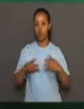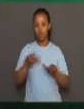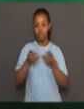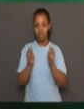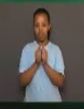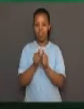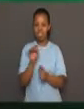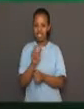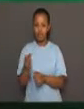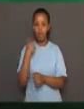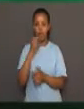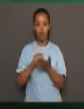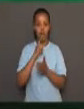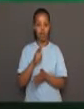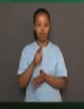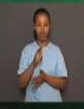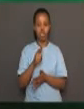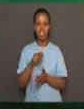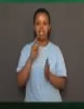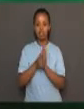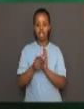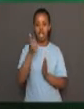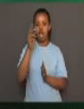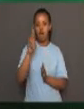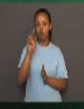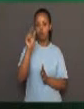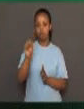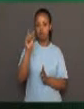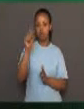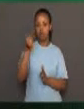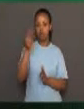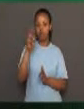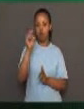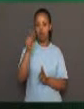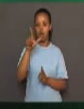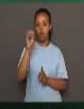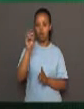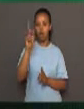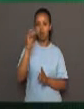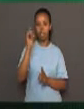Species such as Australopithecus had a brain that was between